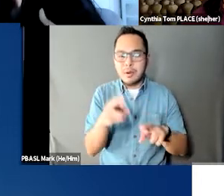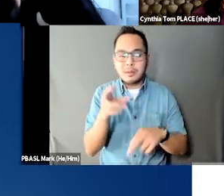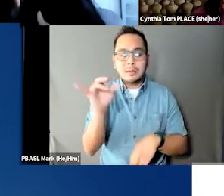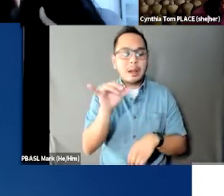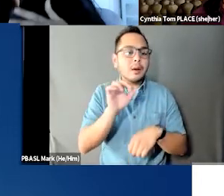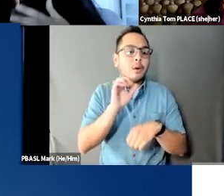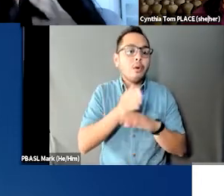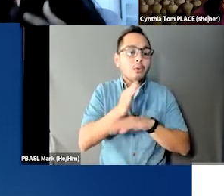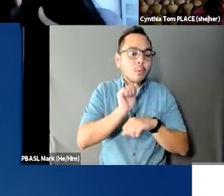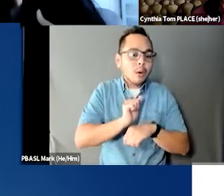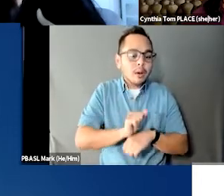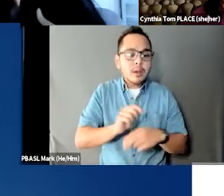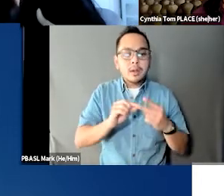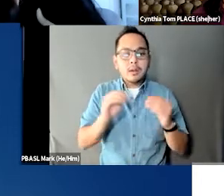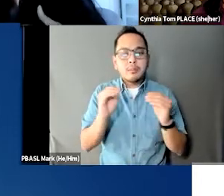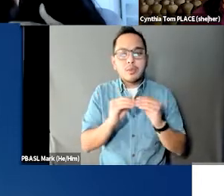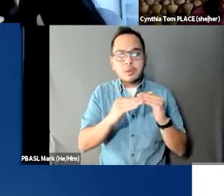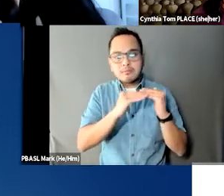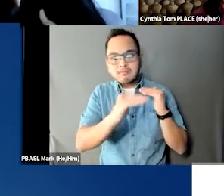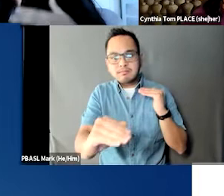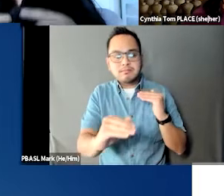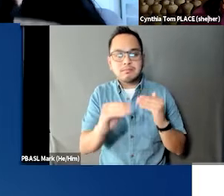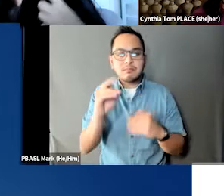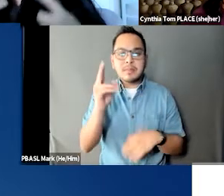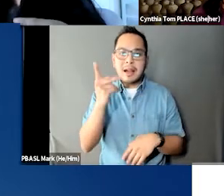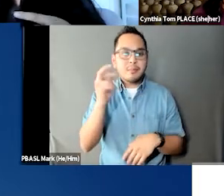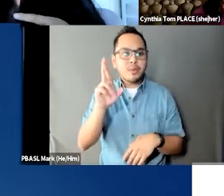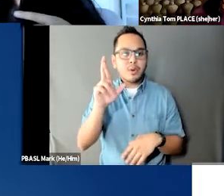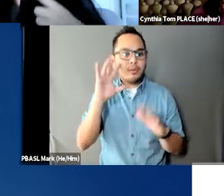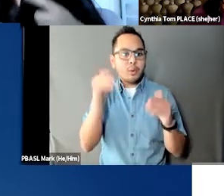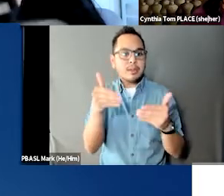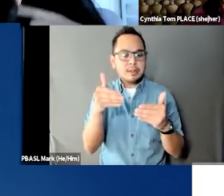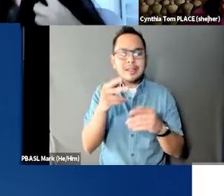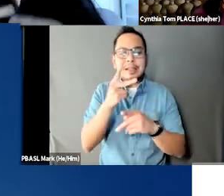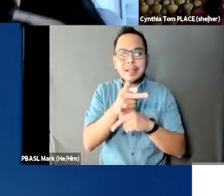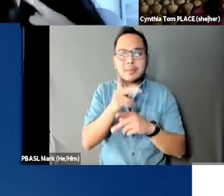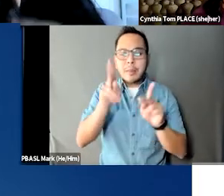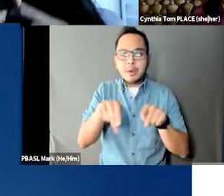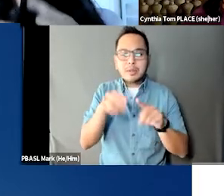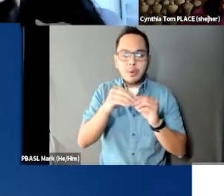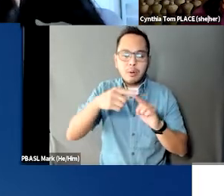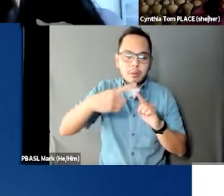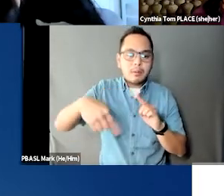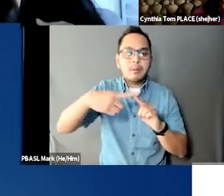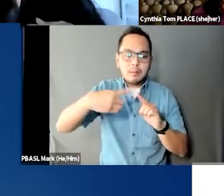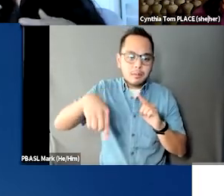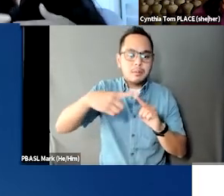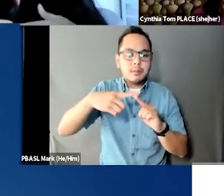overworking, rigidity, hyperfocus is supported and keeps that individual stuck in a cycle of